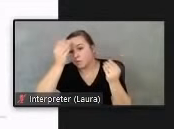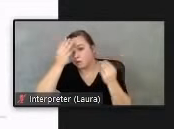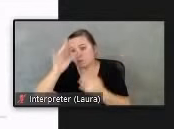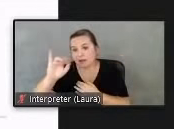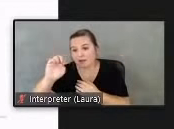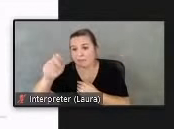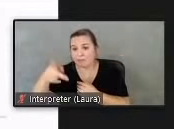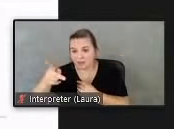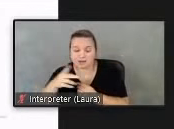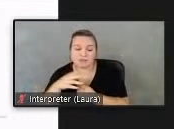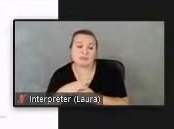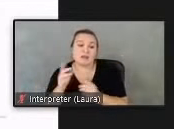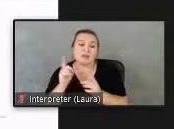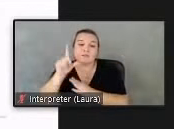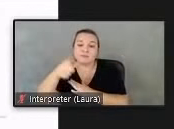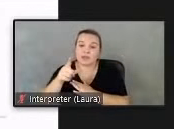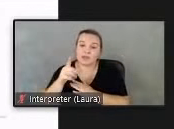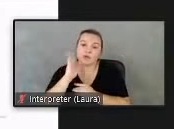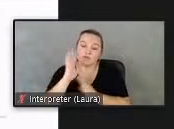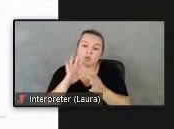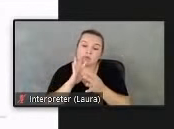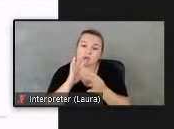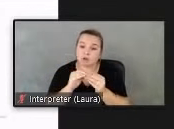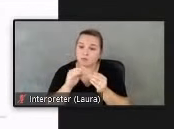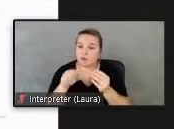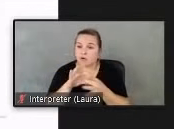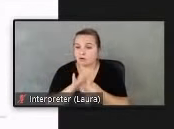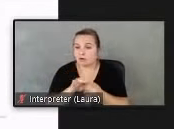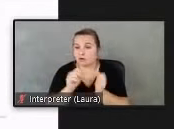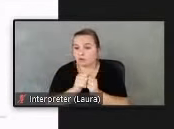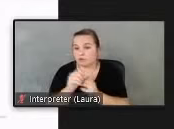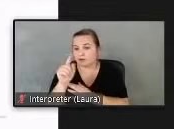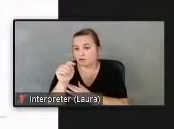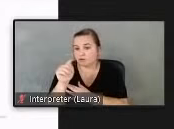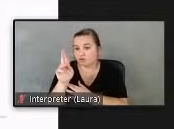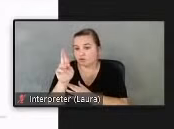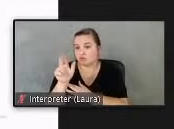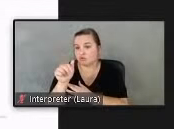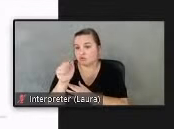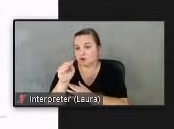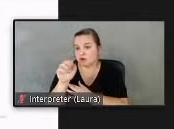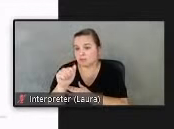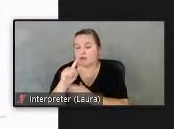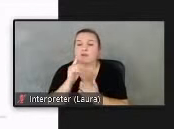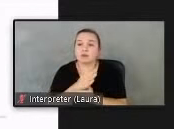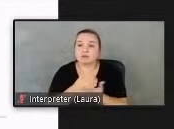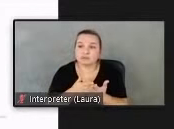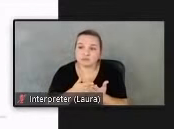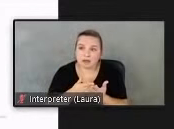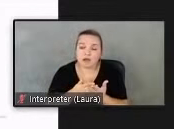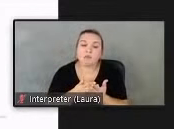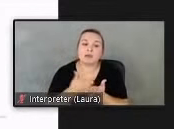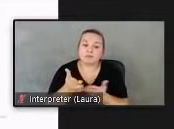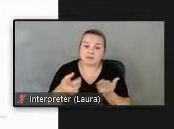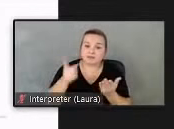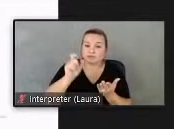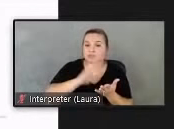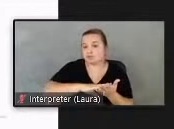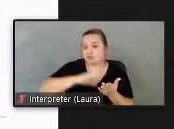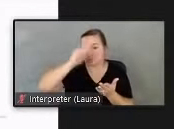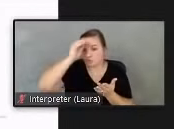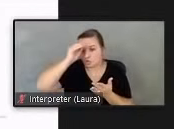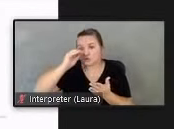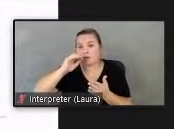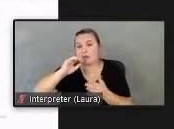this later on today relating to trauma, and later on this year relating to trauma. So there are some things you seriously need to learn relating to implementation